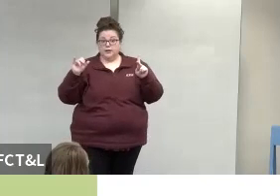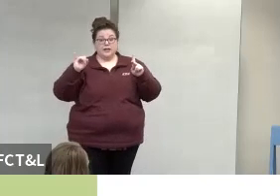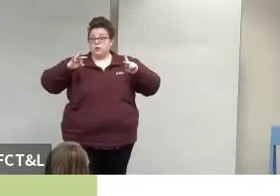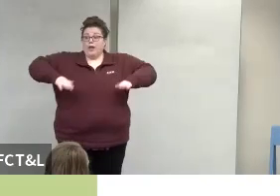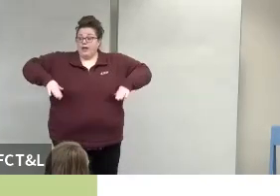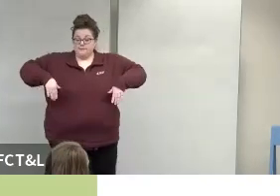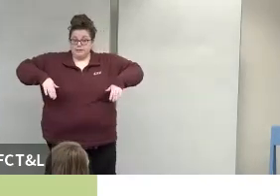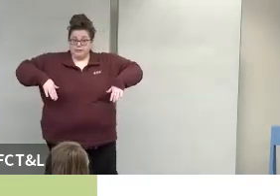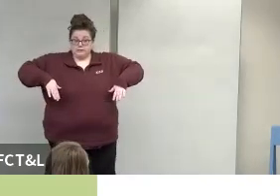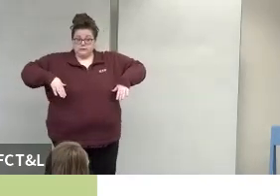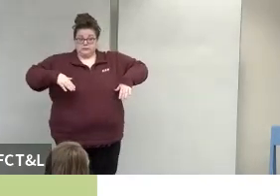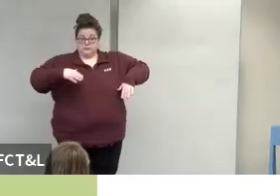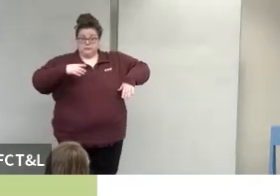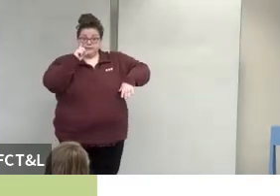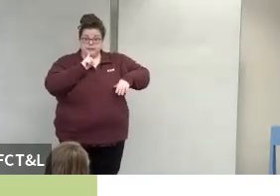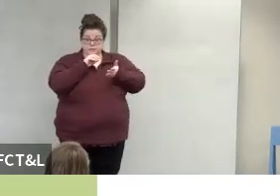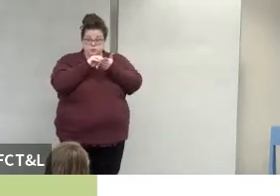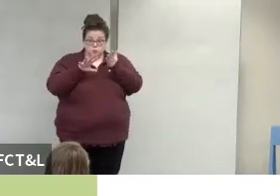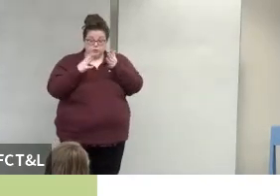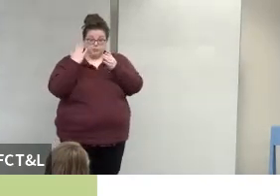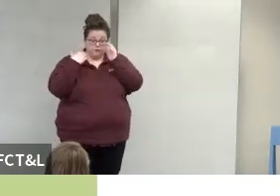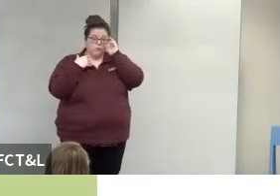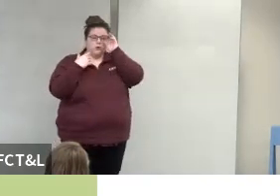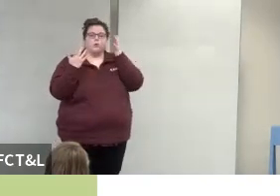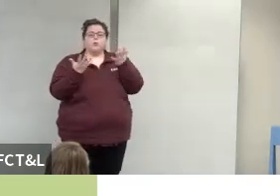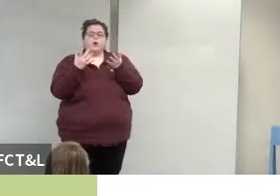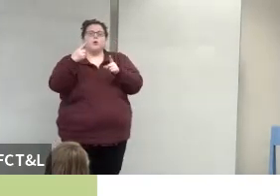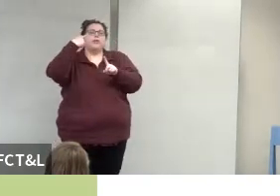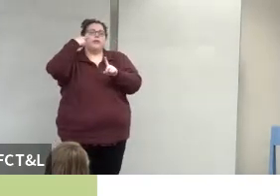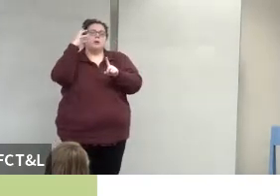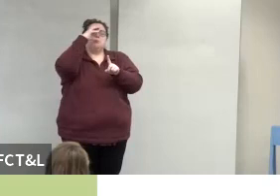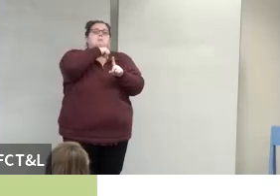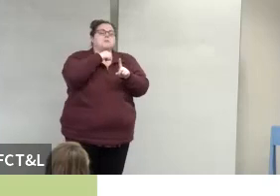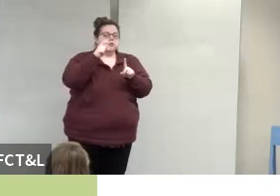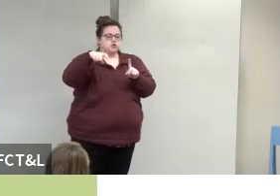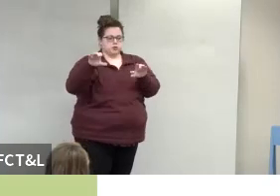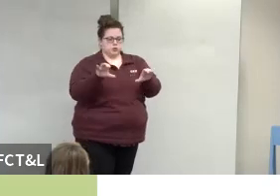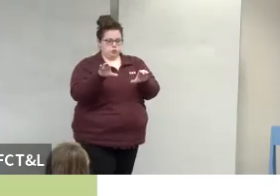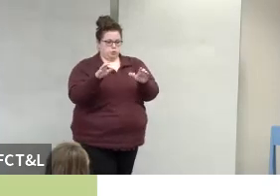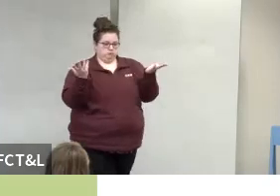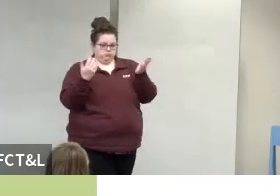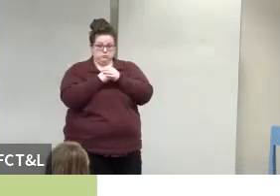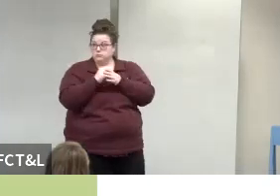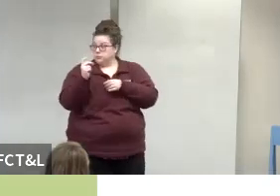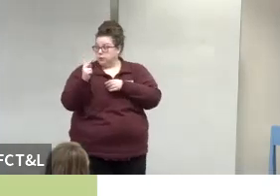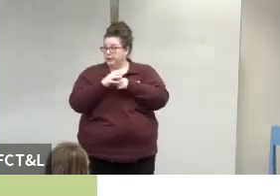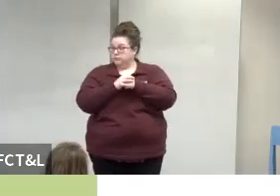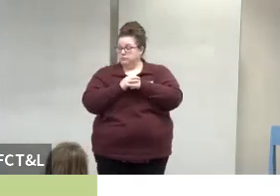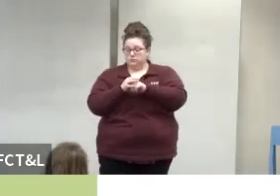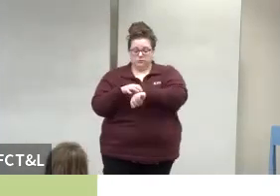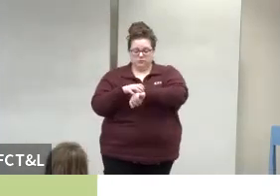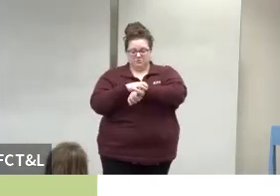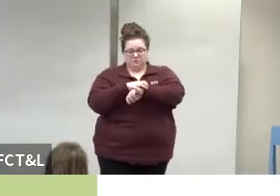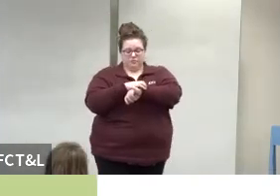you? Okay. If you have not had a deaf student in your classroom, that's fine, but maybe kind of predict that, what you